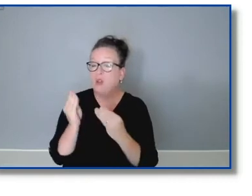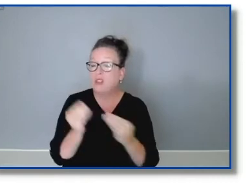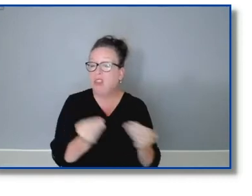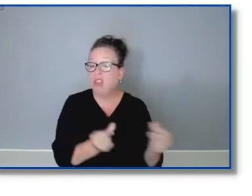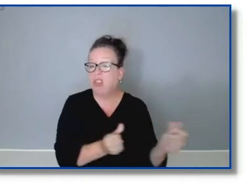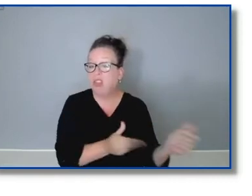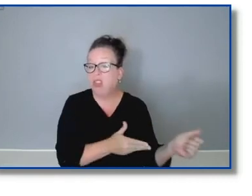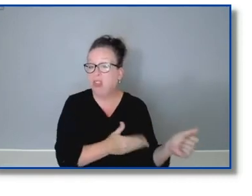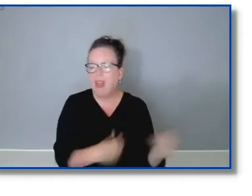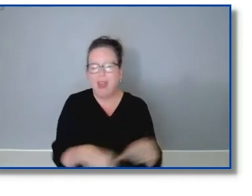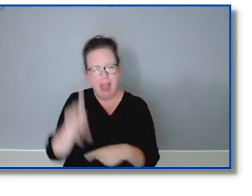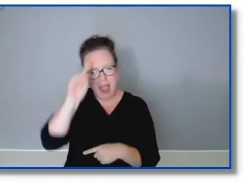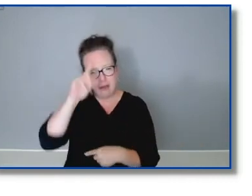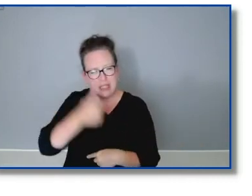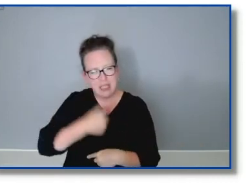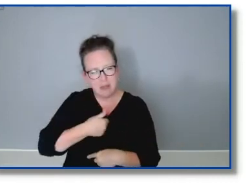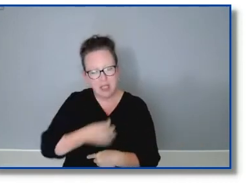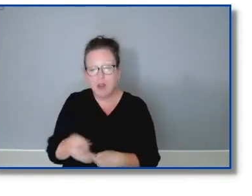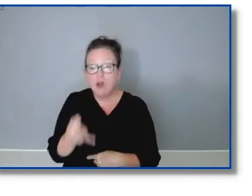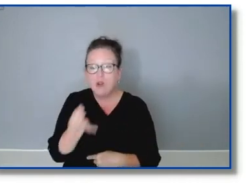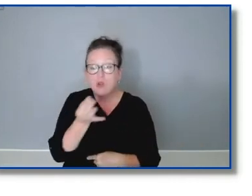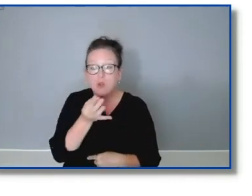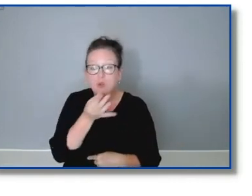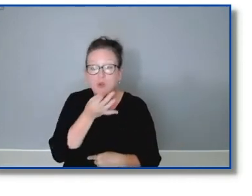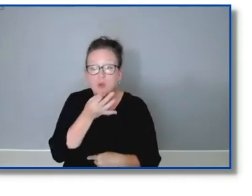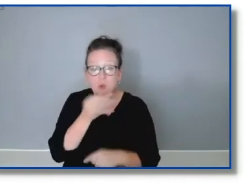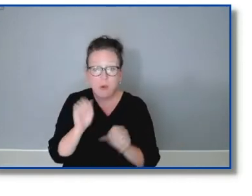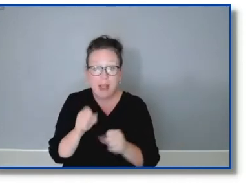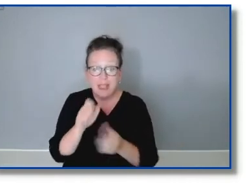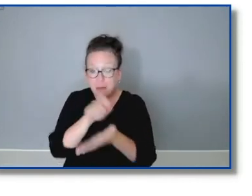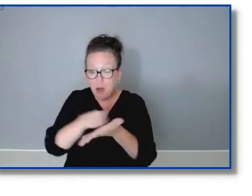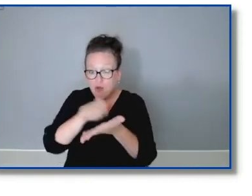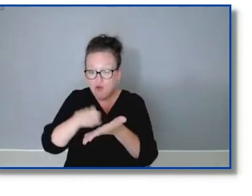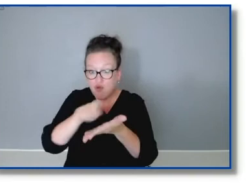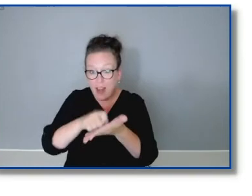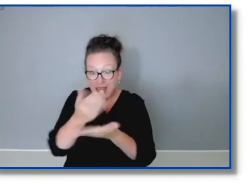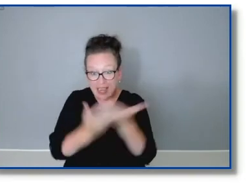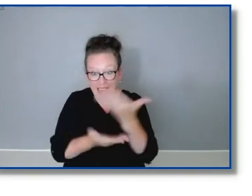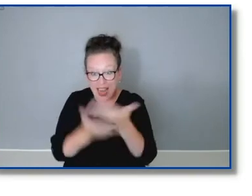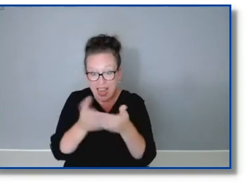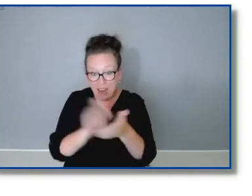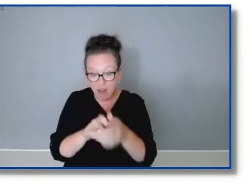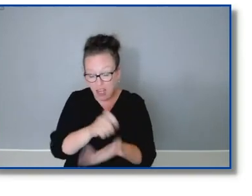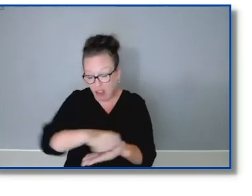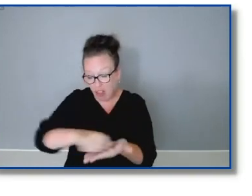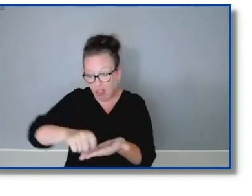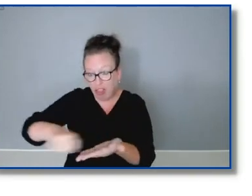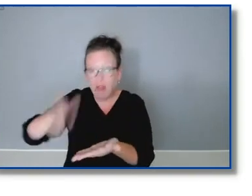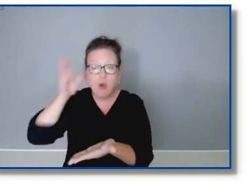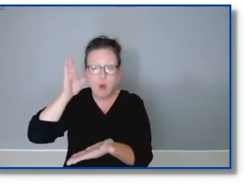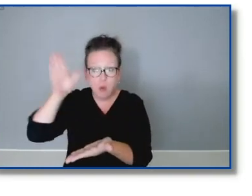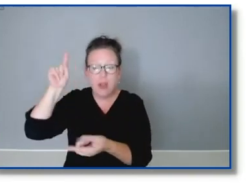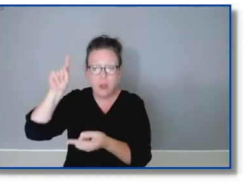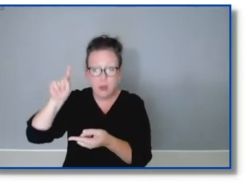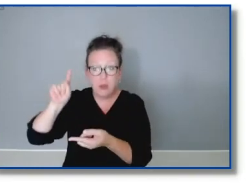soon we will witness the end of handwriting. Already now we're using handwriting less and less, and